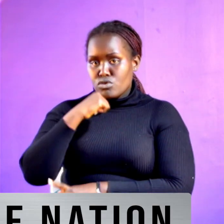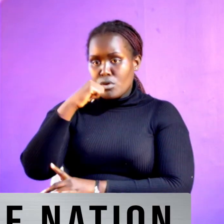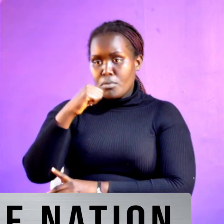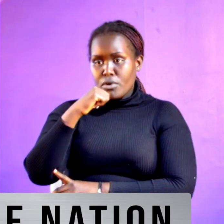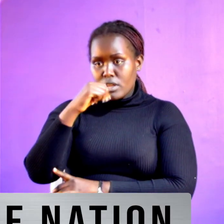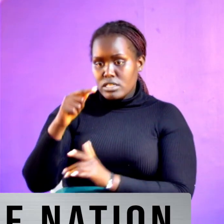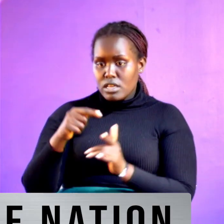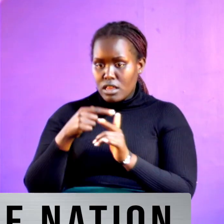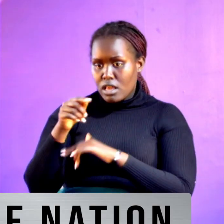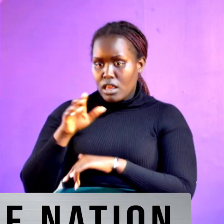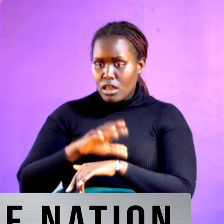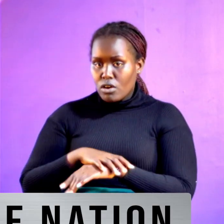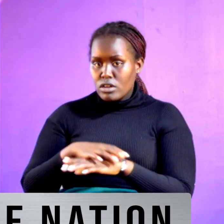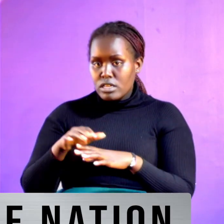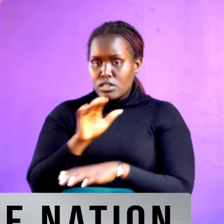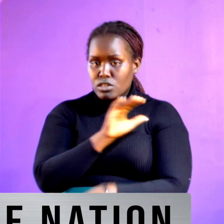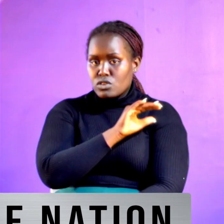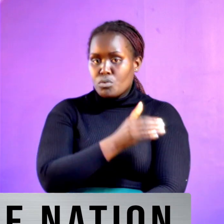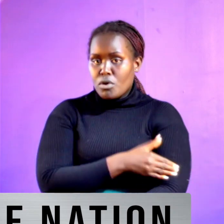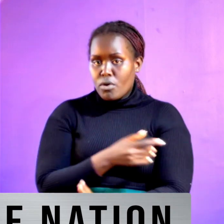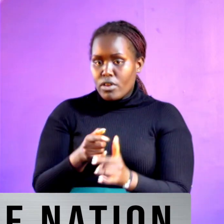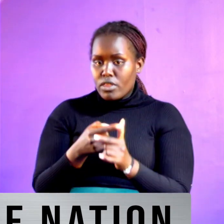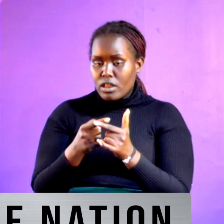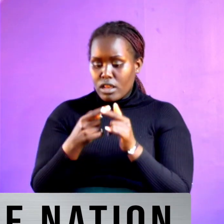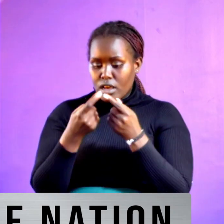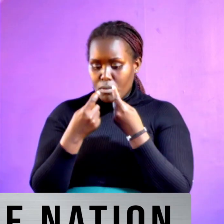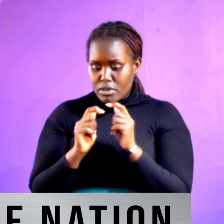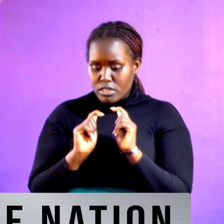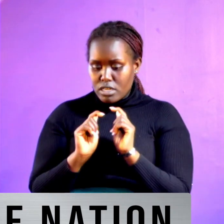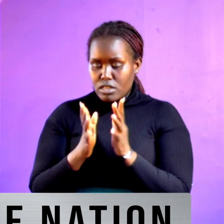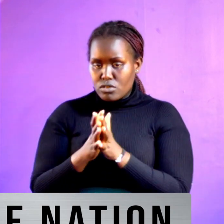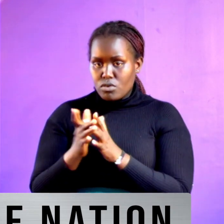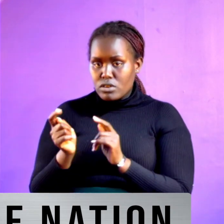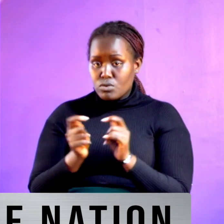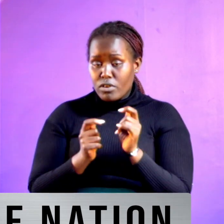they get into power, then they can be tested in governance?